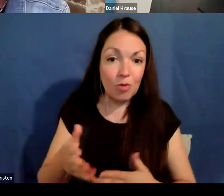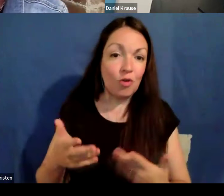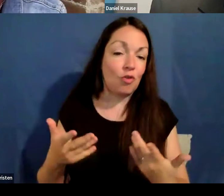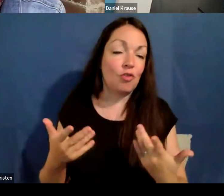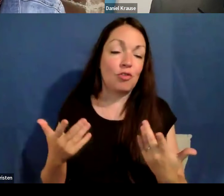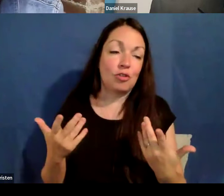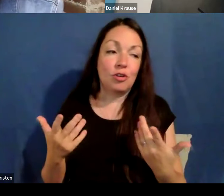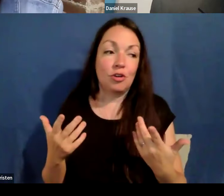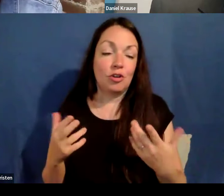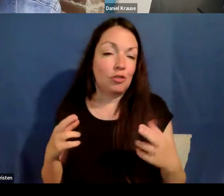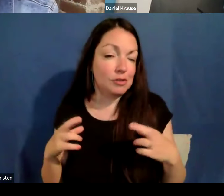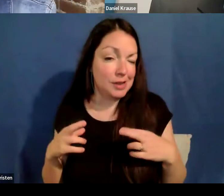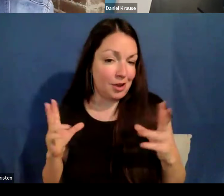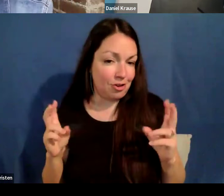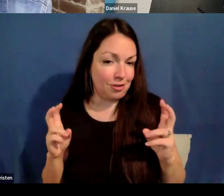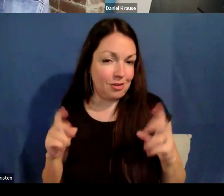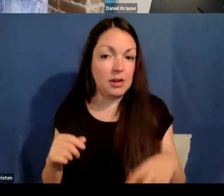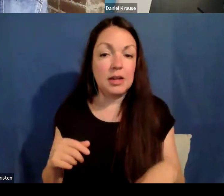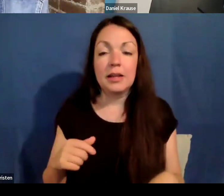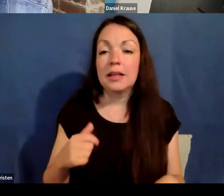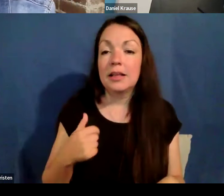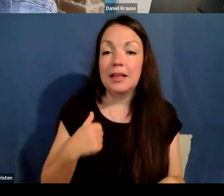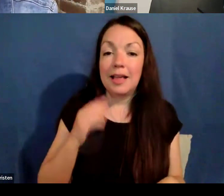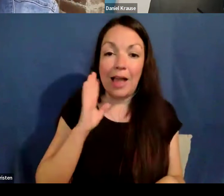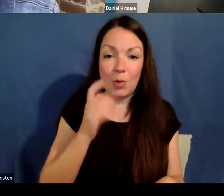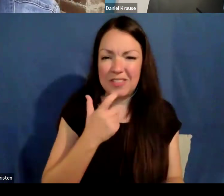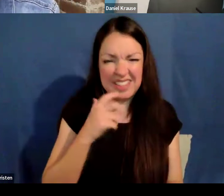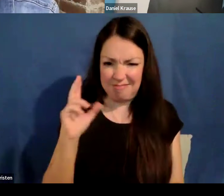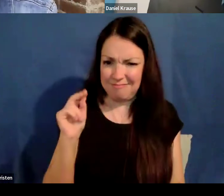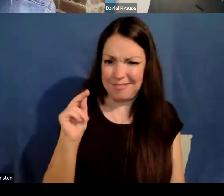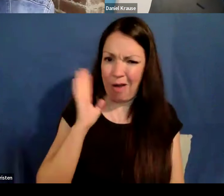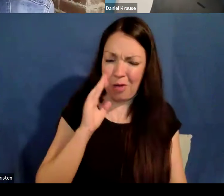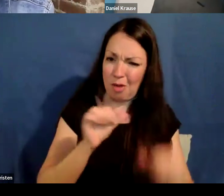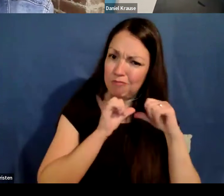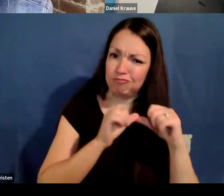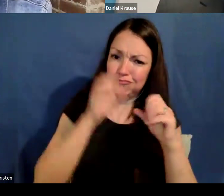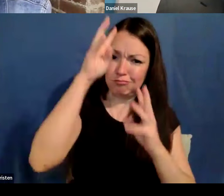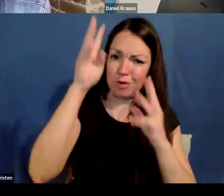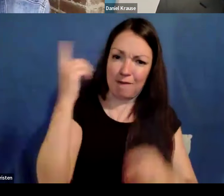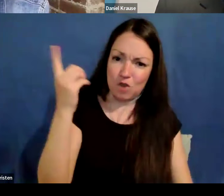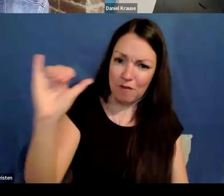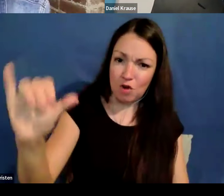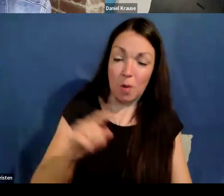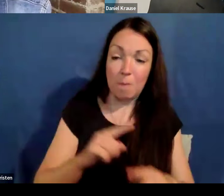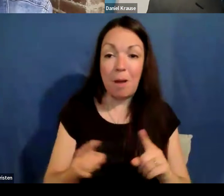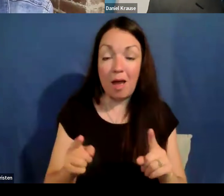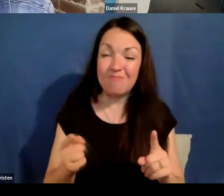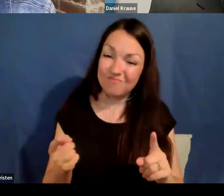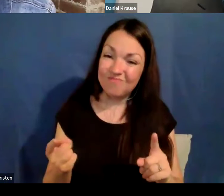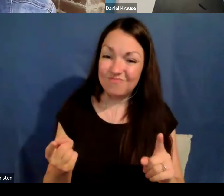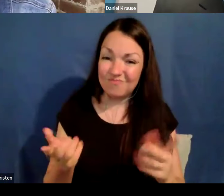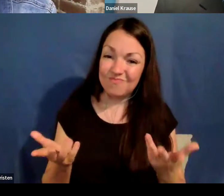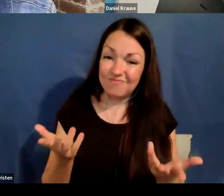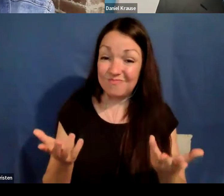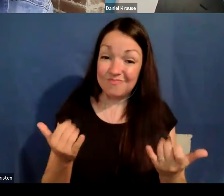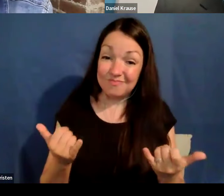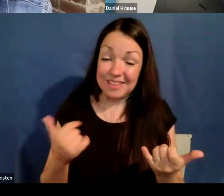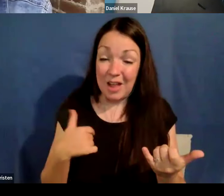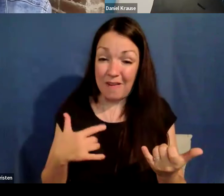me, I would have said, oh, I'm going to be a creative forever. And yet, so I totally agree with Daniel,